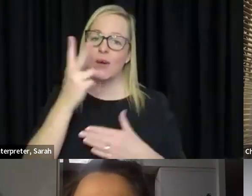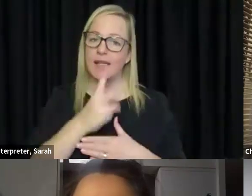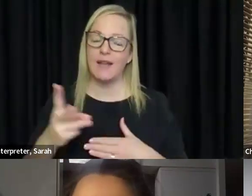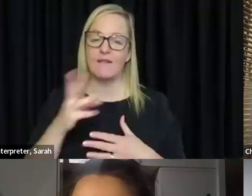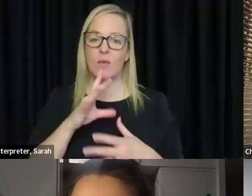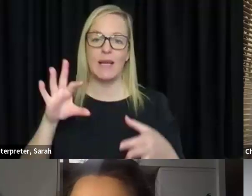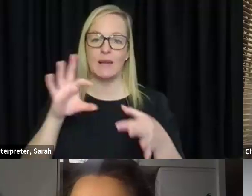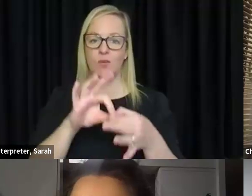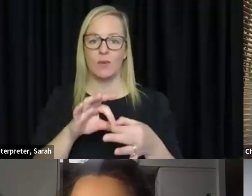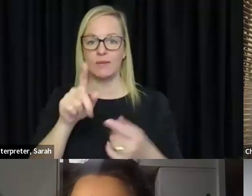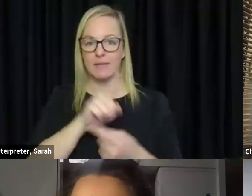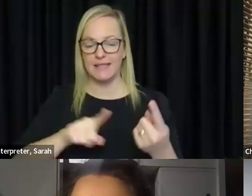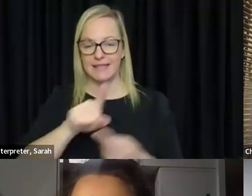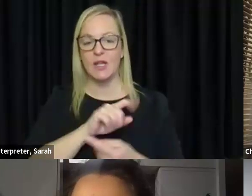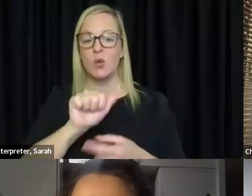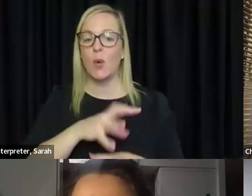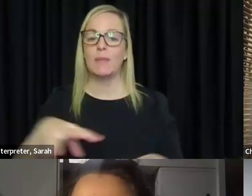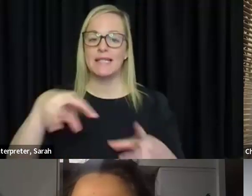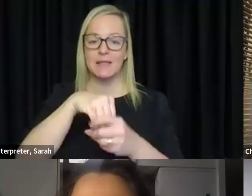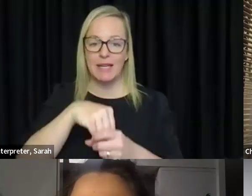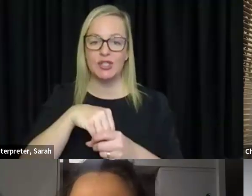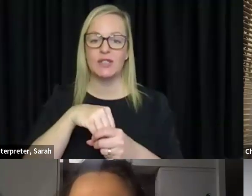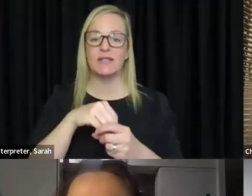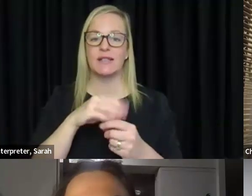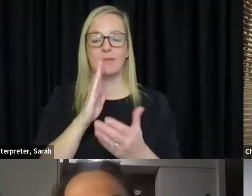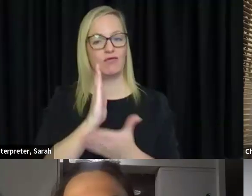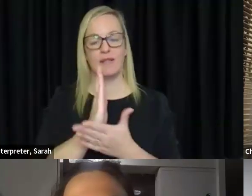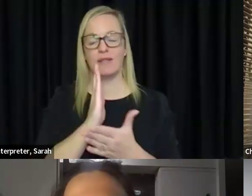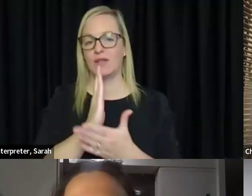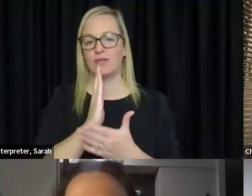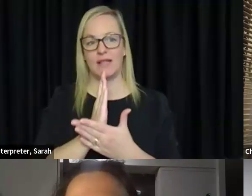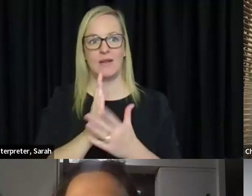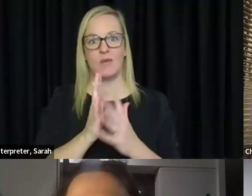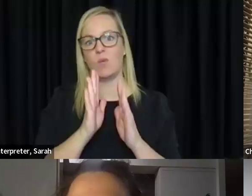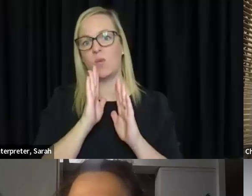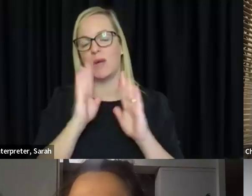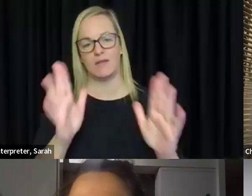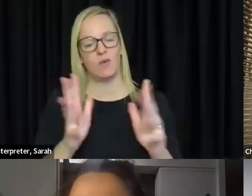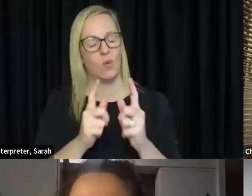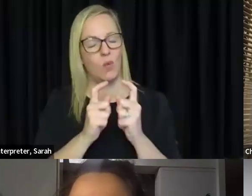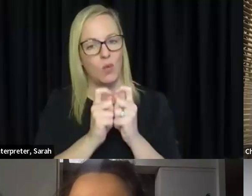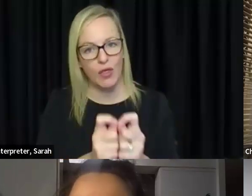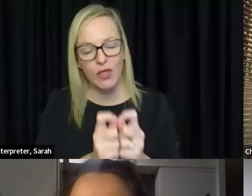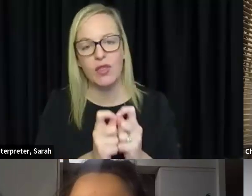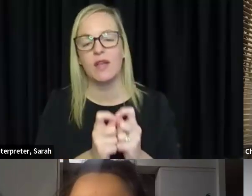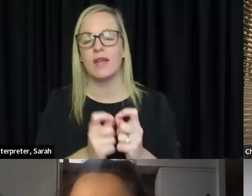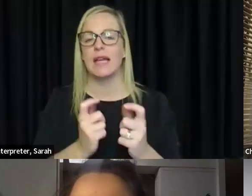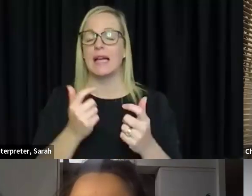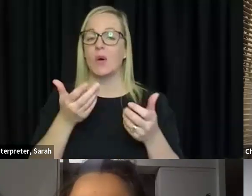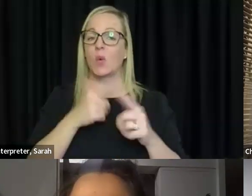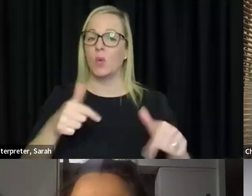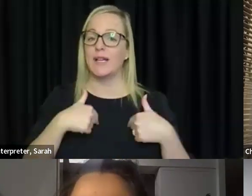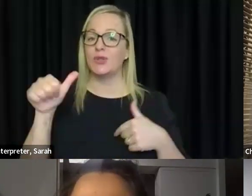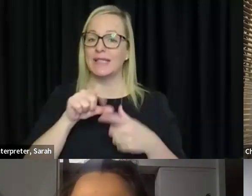joining us today. Your participation and engagement have been absolutely invaluable. Let's continue to champion the power